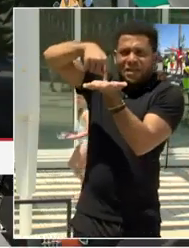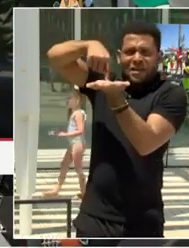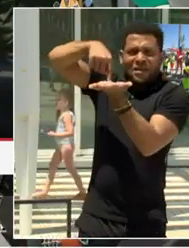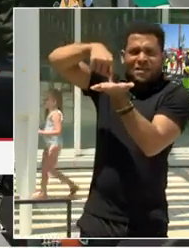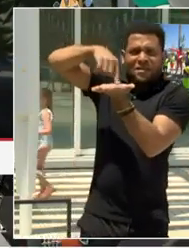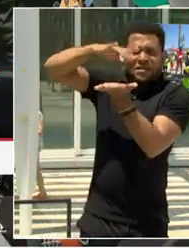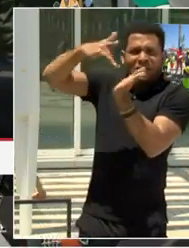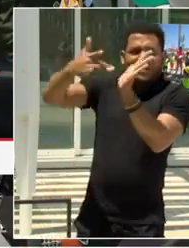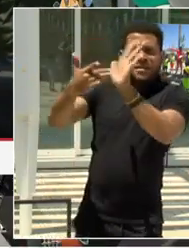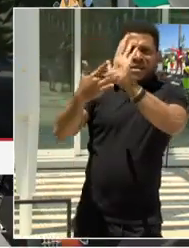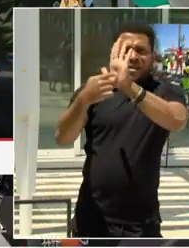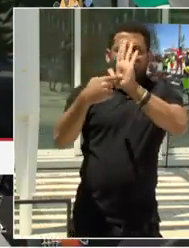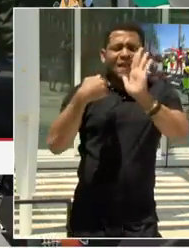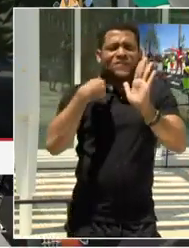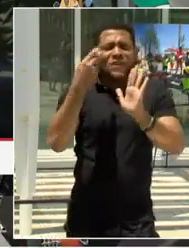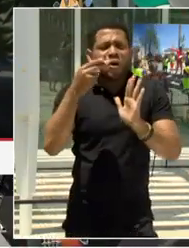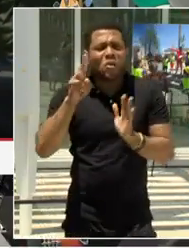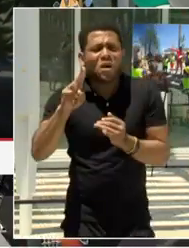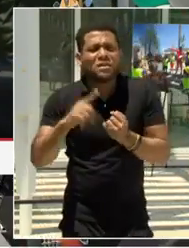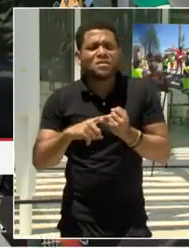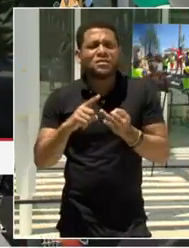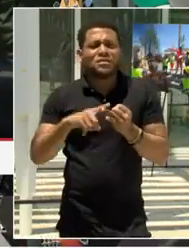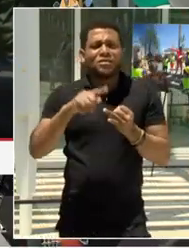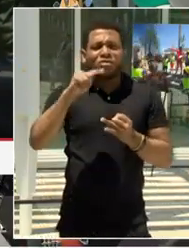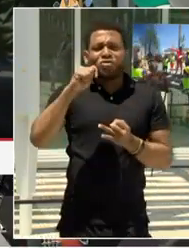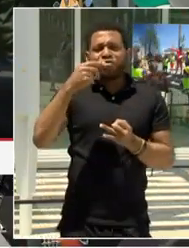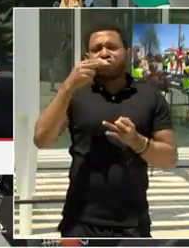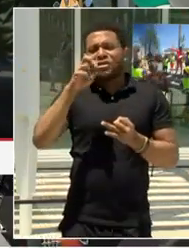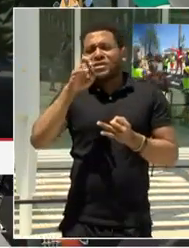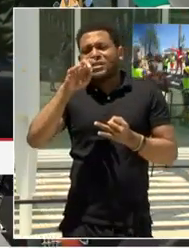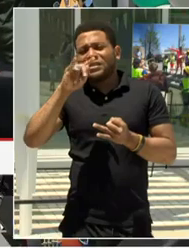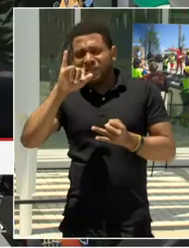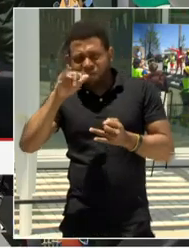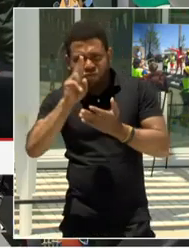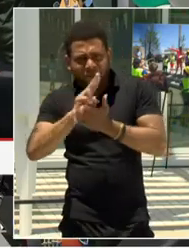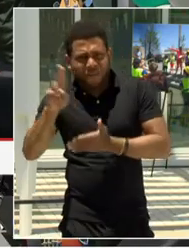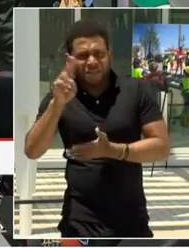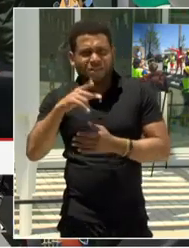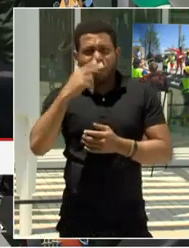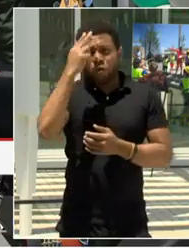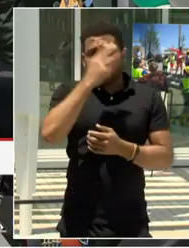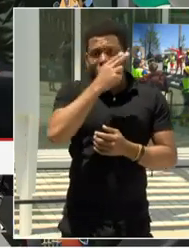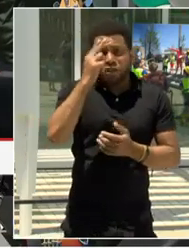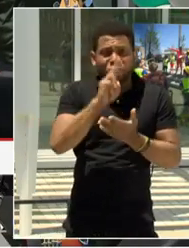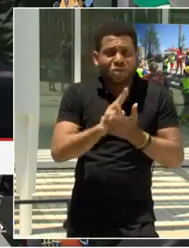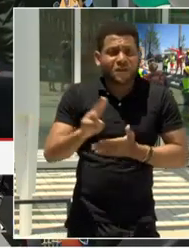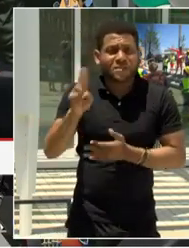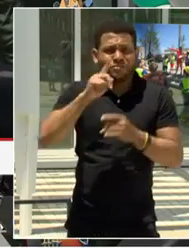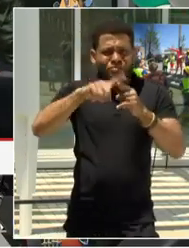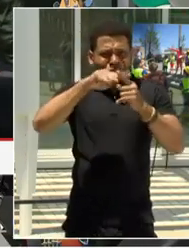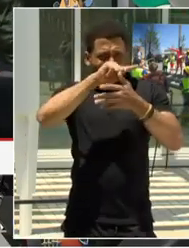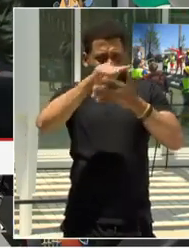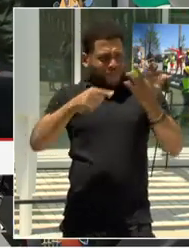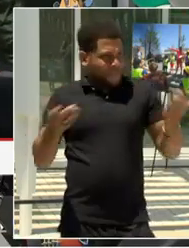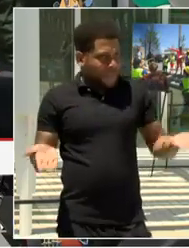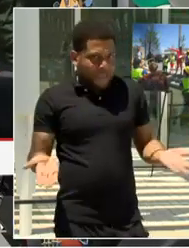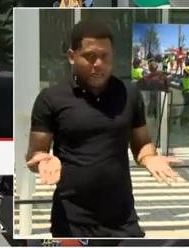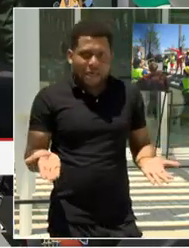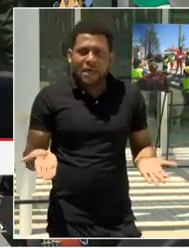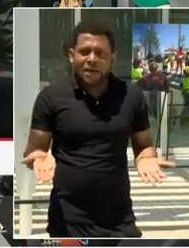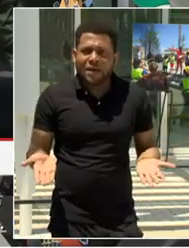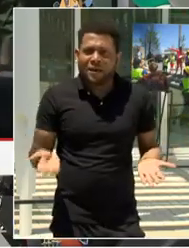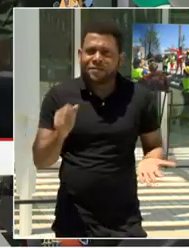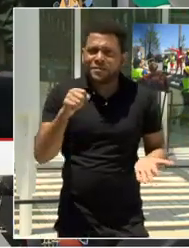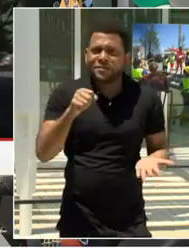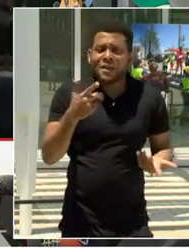and Catholic, which is no accident that we get to have a space to host all of our residents and our future